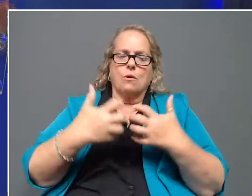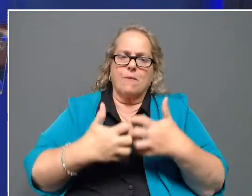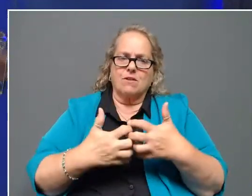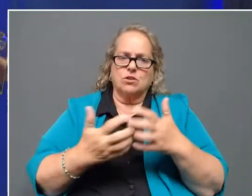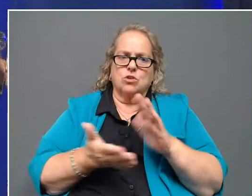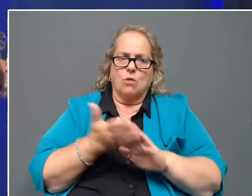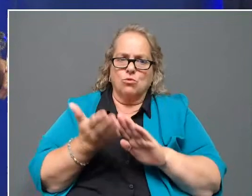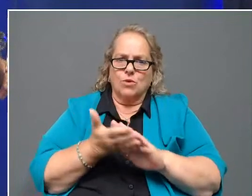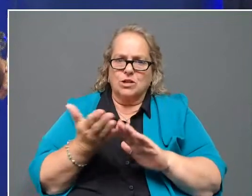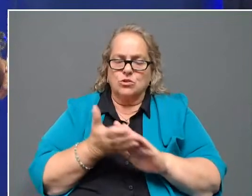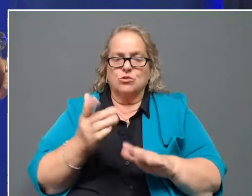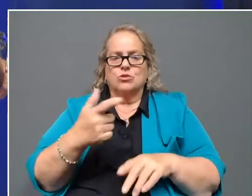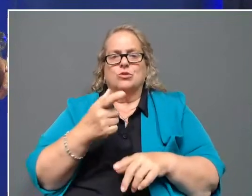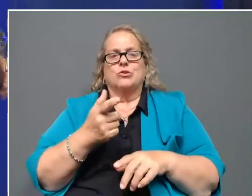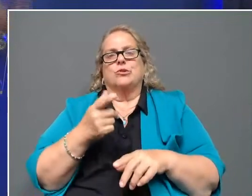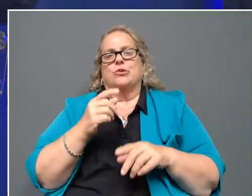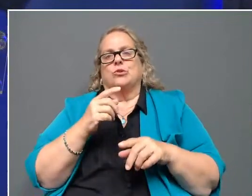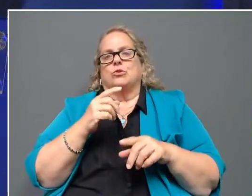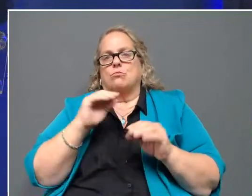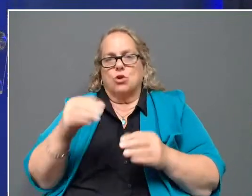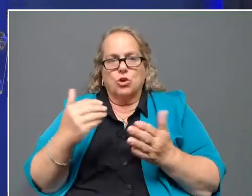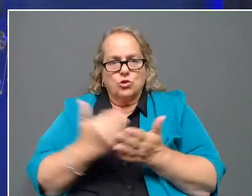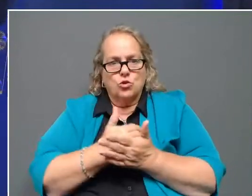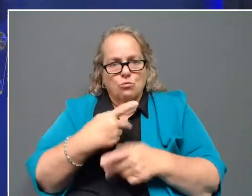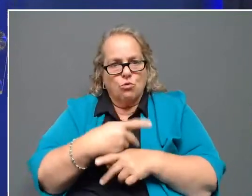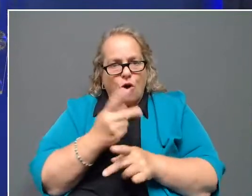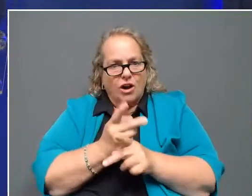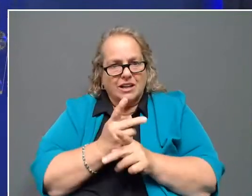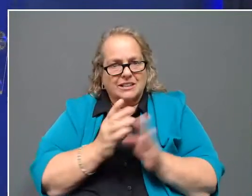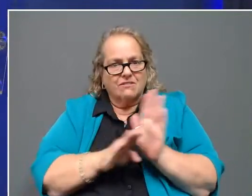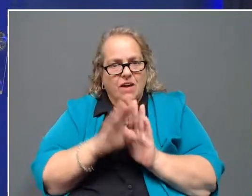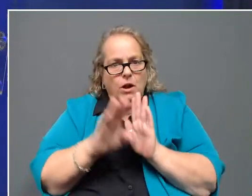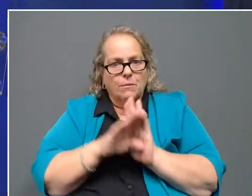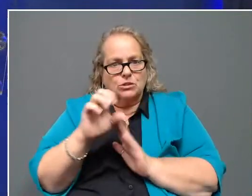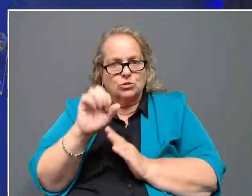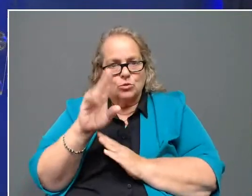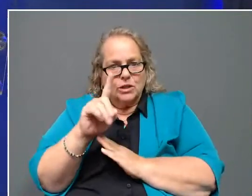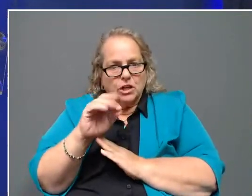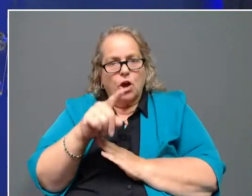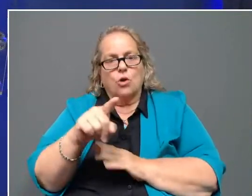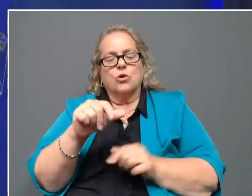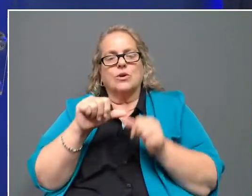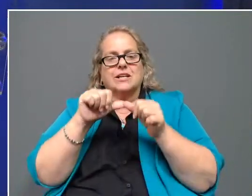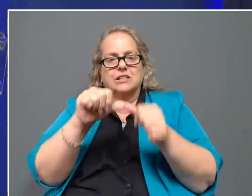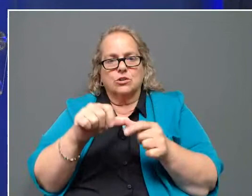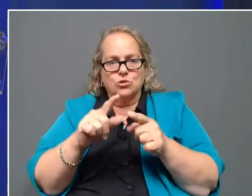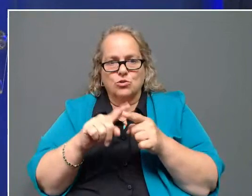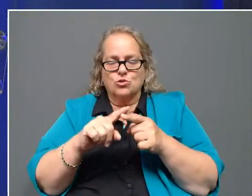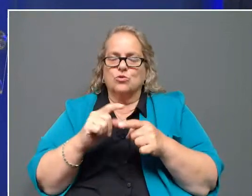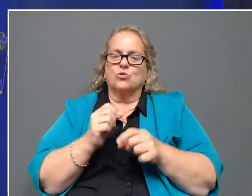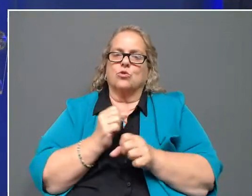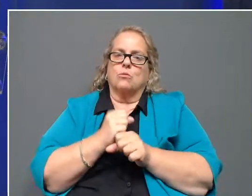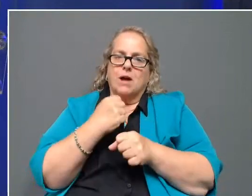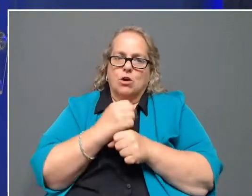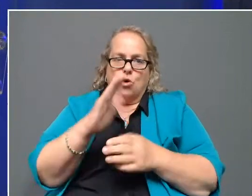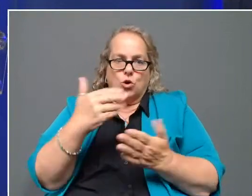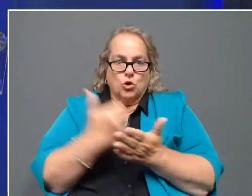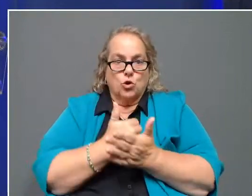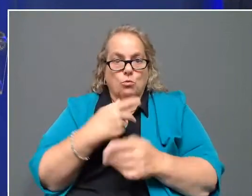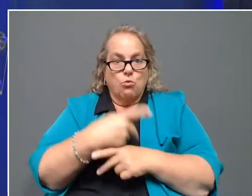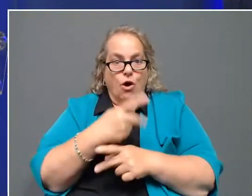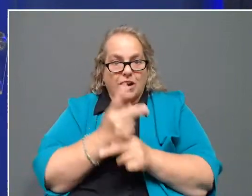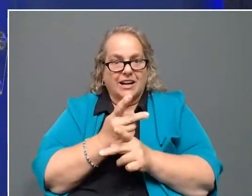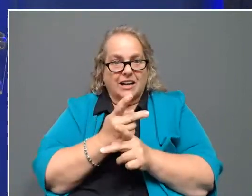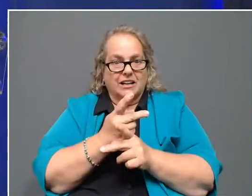new product development studio, continuing to decrease your new product development cycle times. It's probably 7 years or so, I